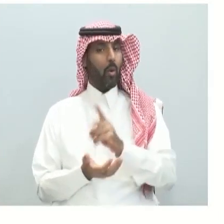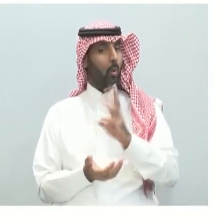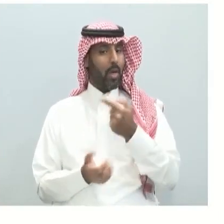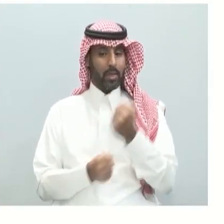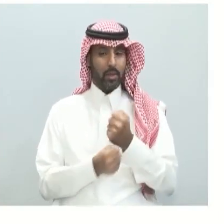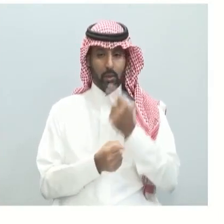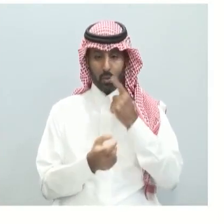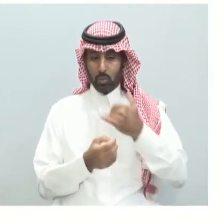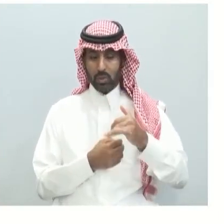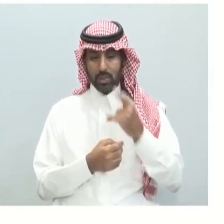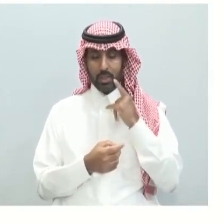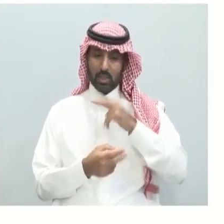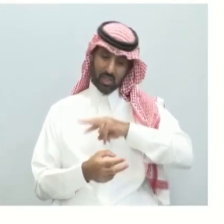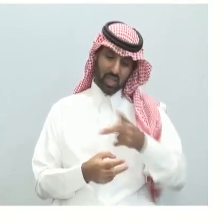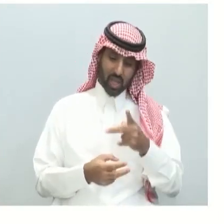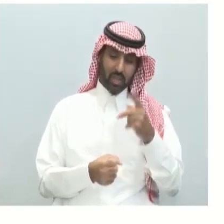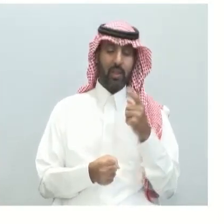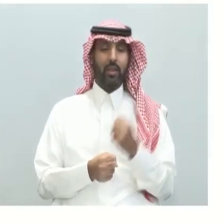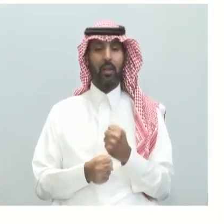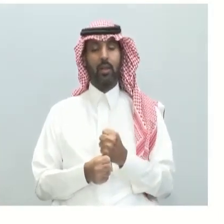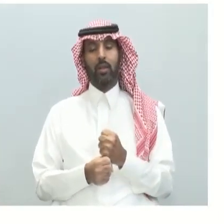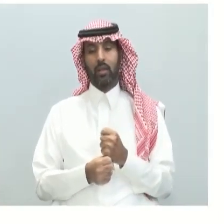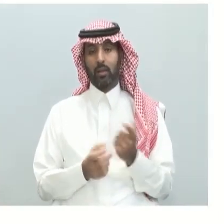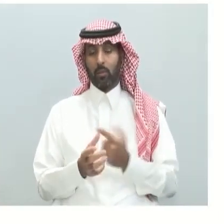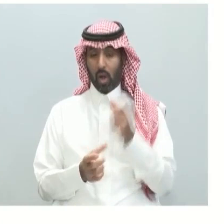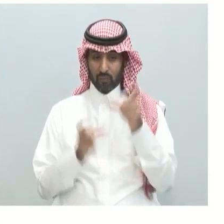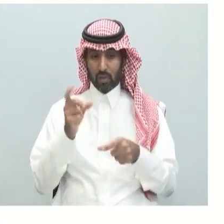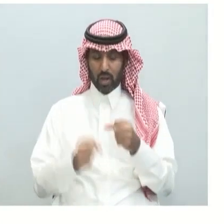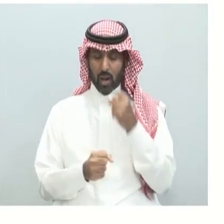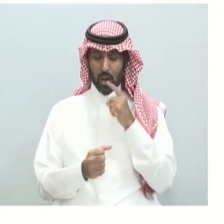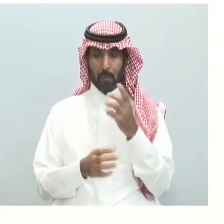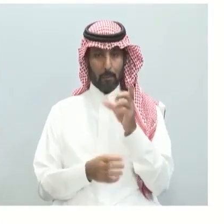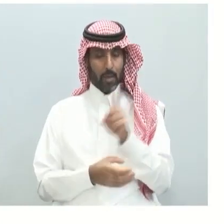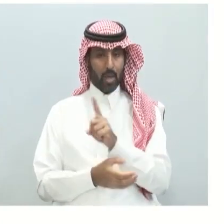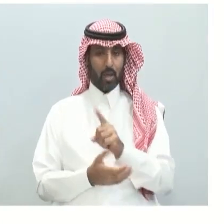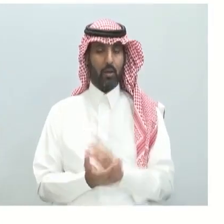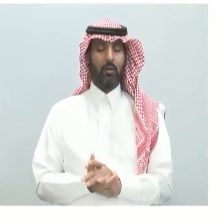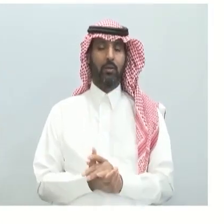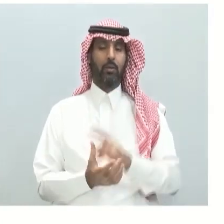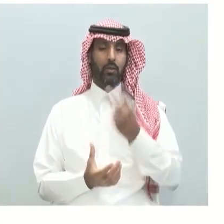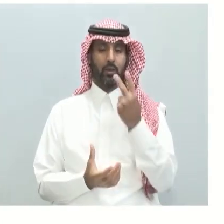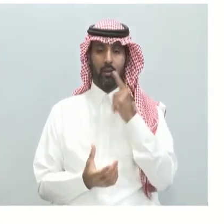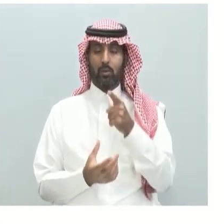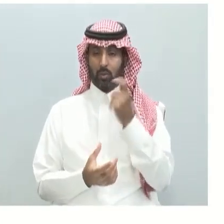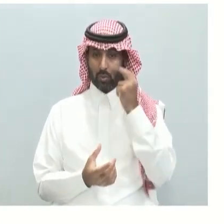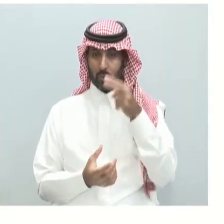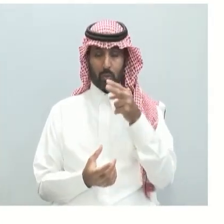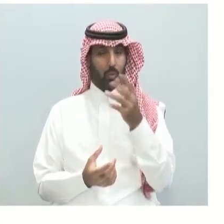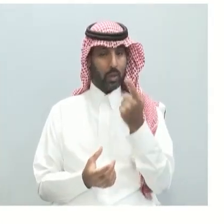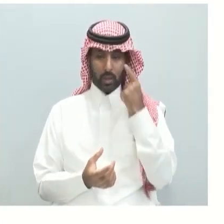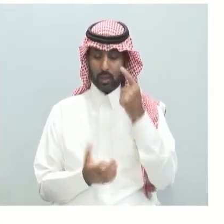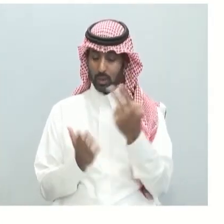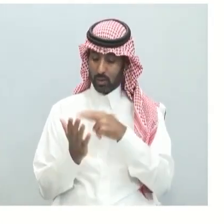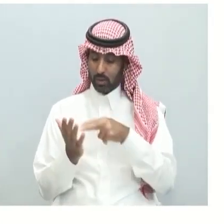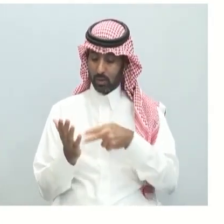practice? What were the benefits? Were there any disadvantages? Number two here, what is your view as a